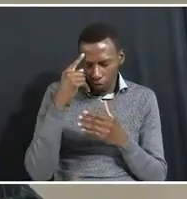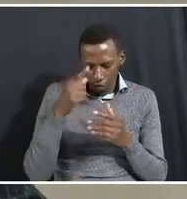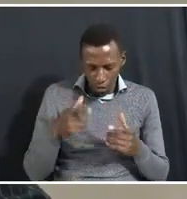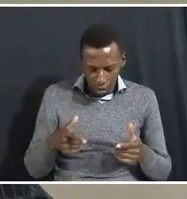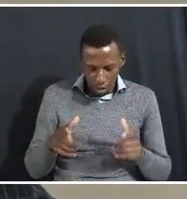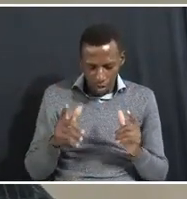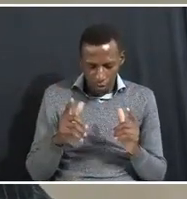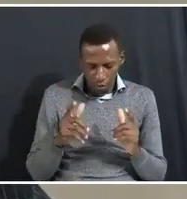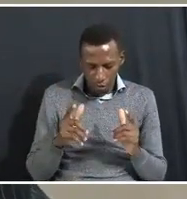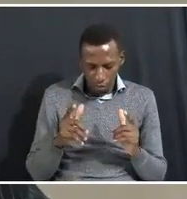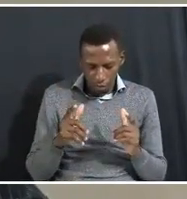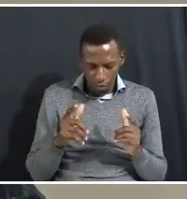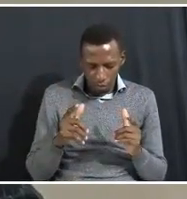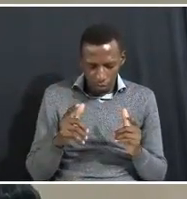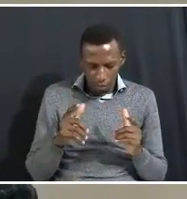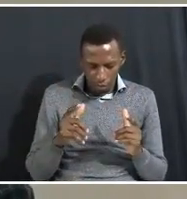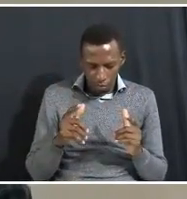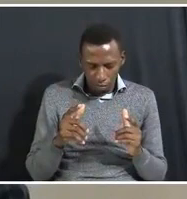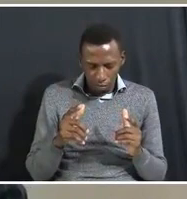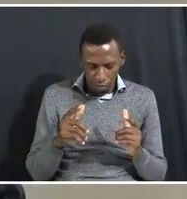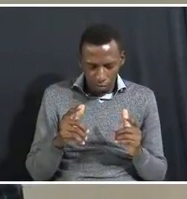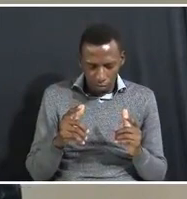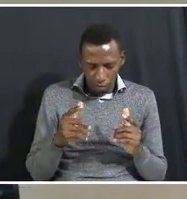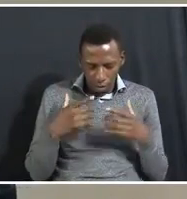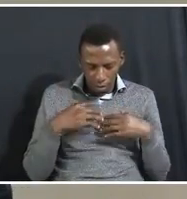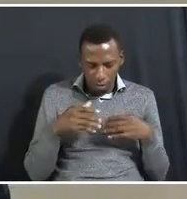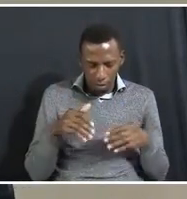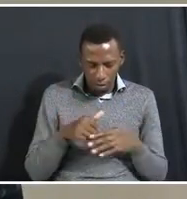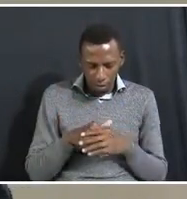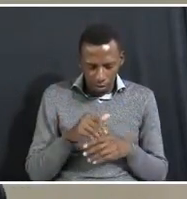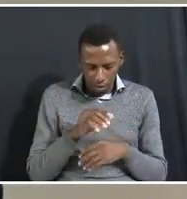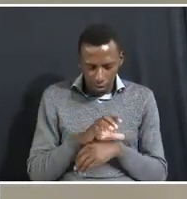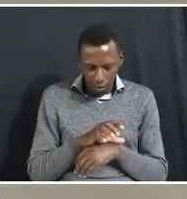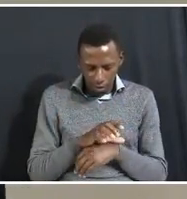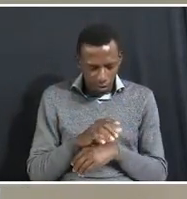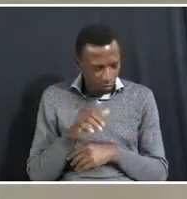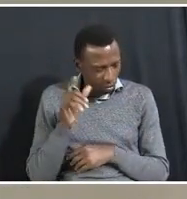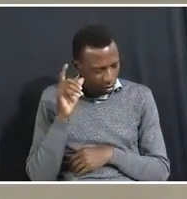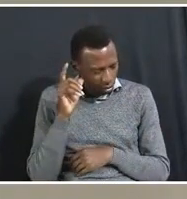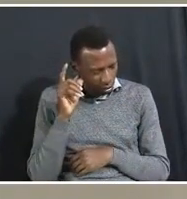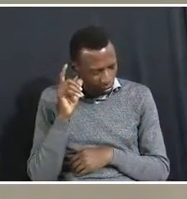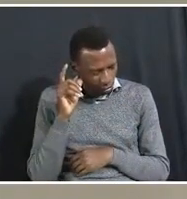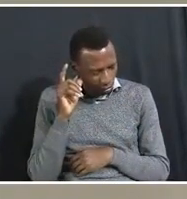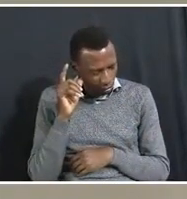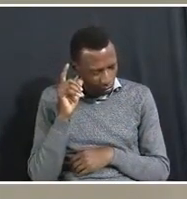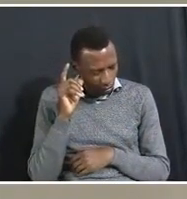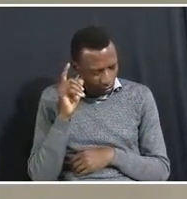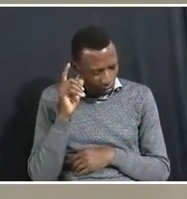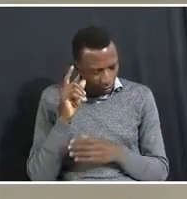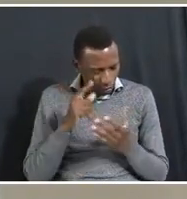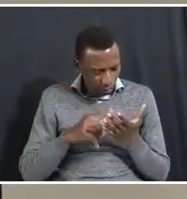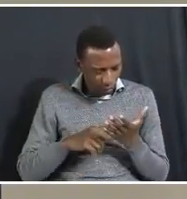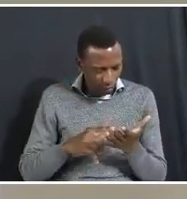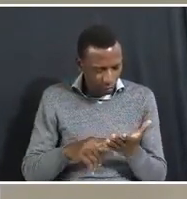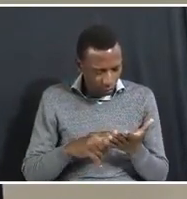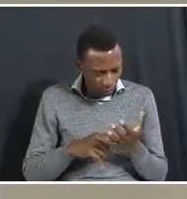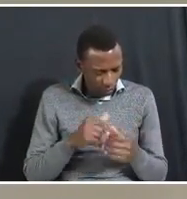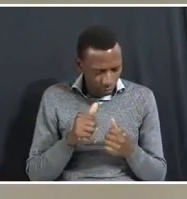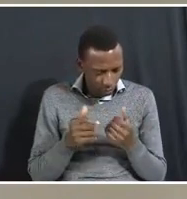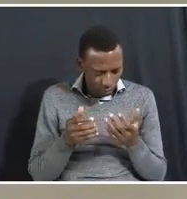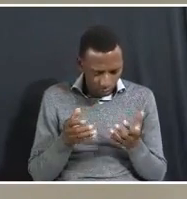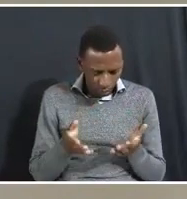allowing the audience that is within the church precinct to listen to the discussion that was before